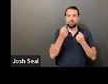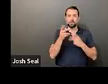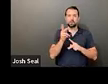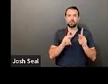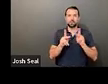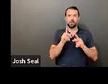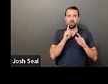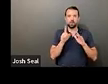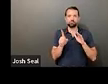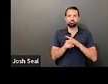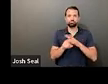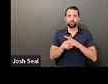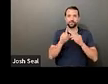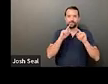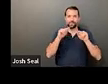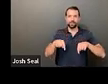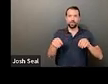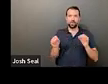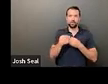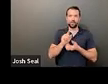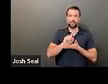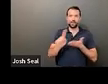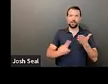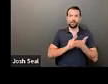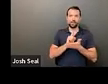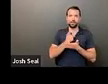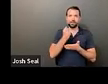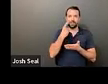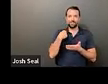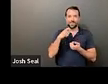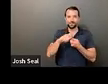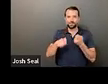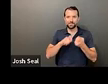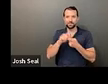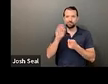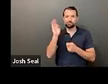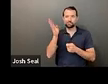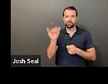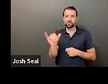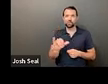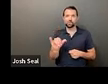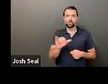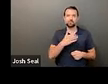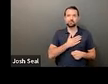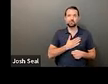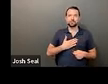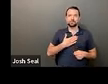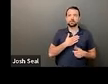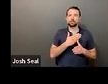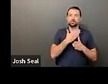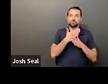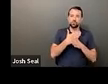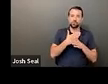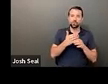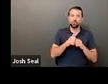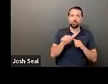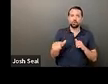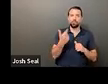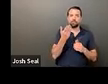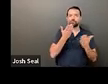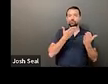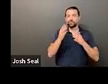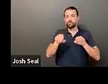it. But please share, you know, all of these, of course, with your related service providers. But I think those